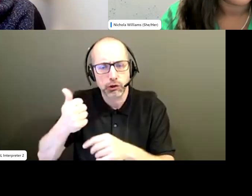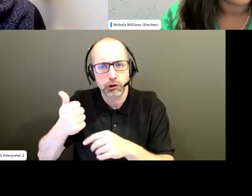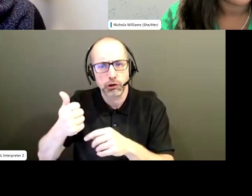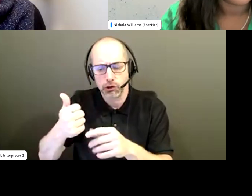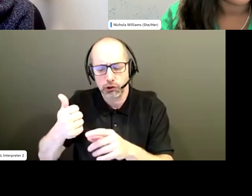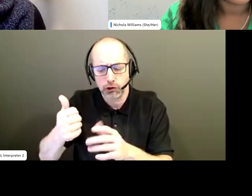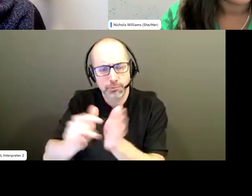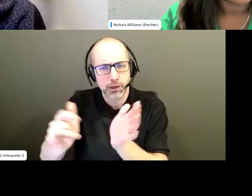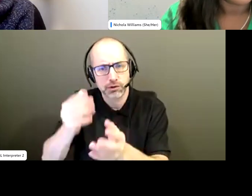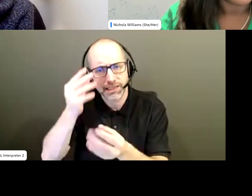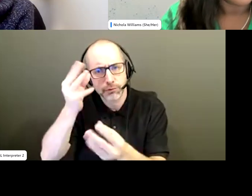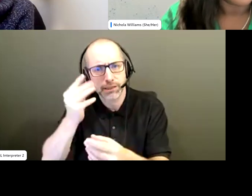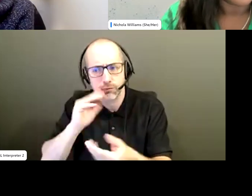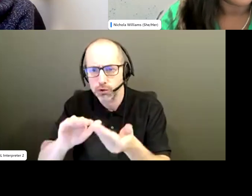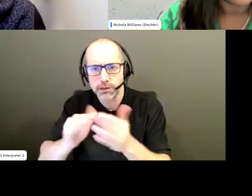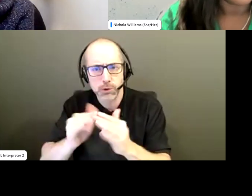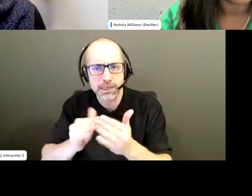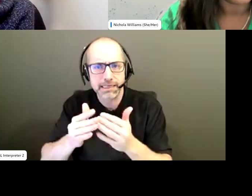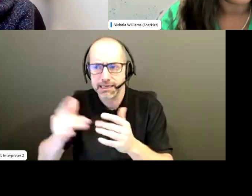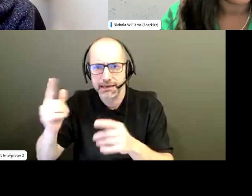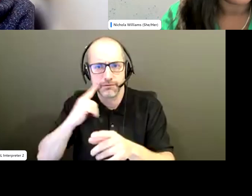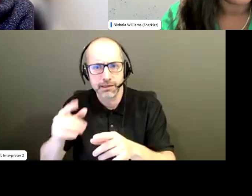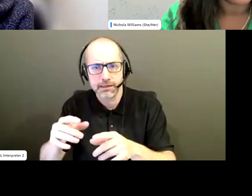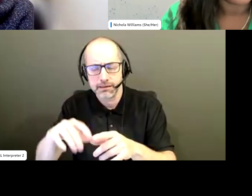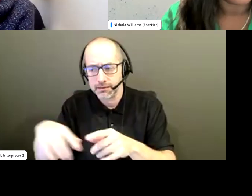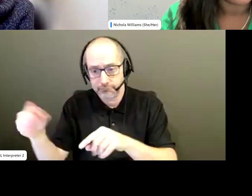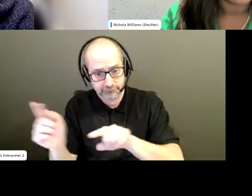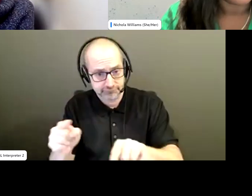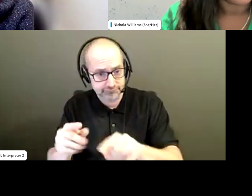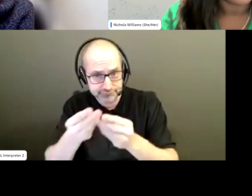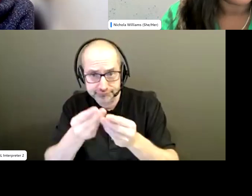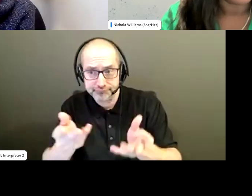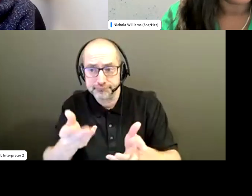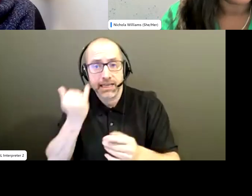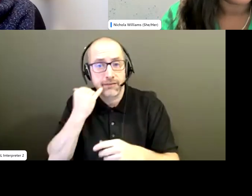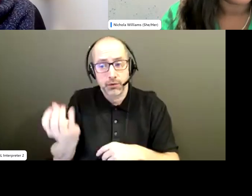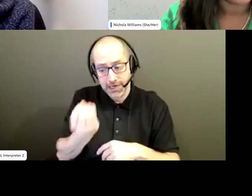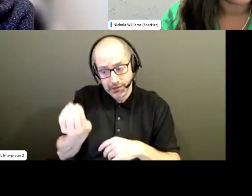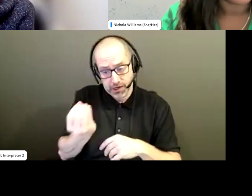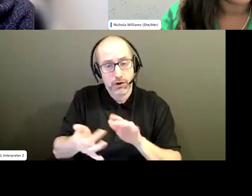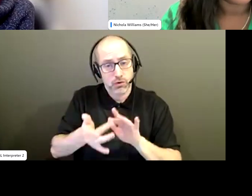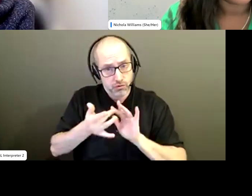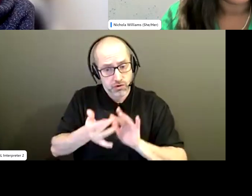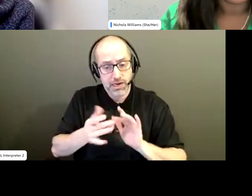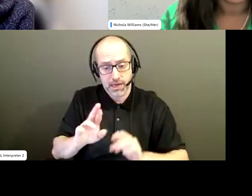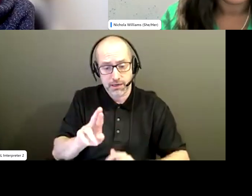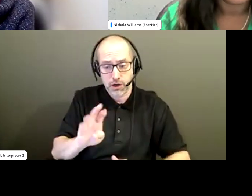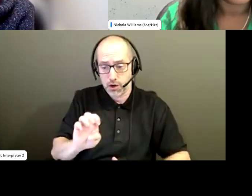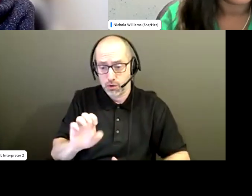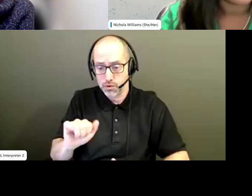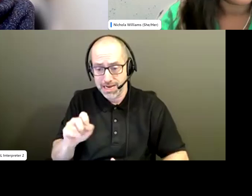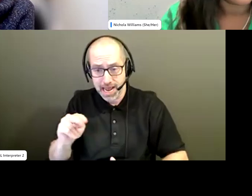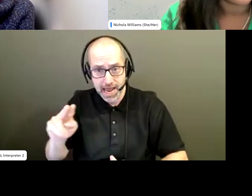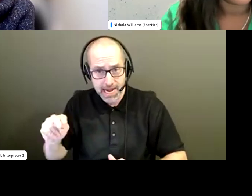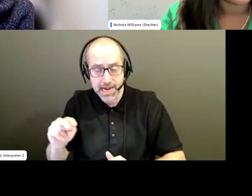community, whether there was a charge and who to contact. So if you're in Ontario, by all means, do contact Rayanne. We'll put the contact information in the chat